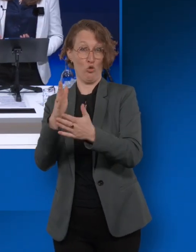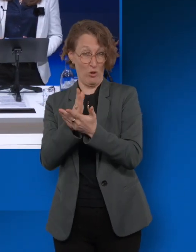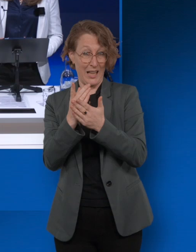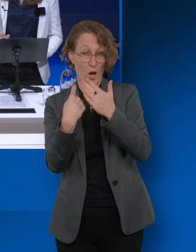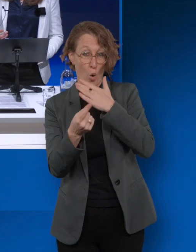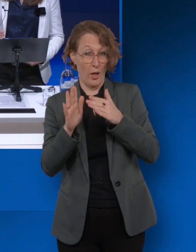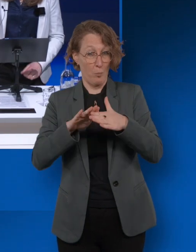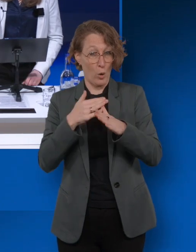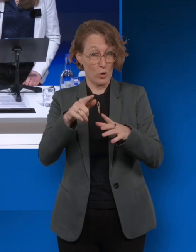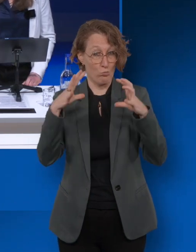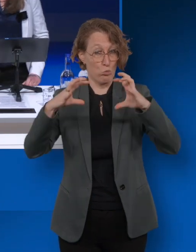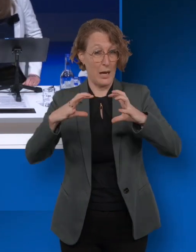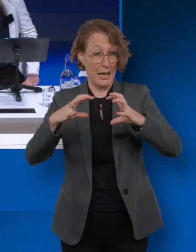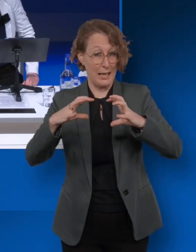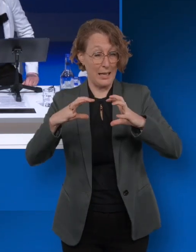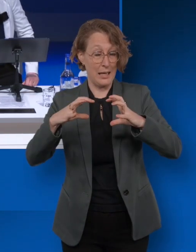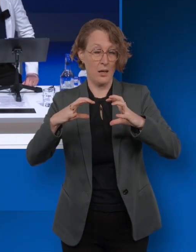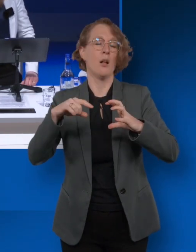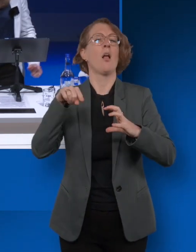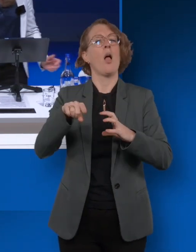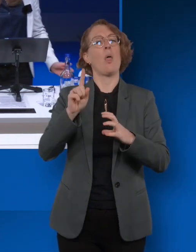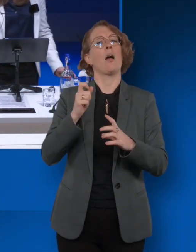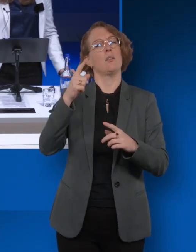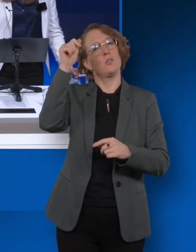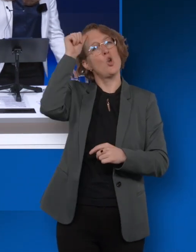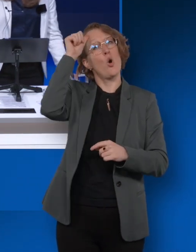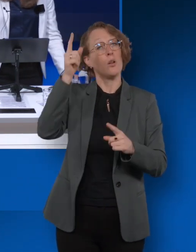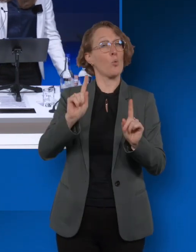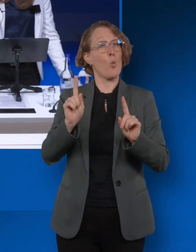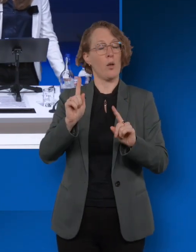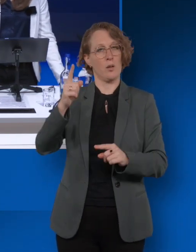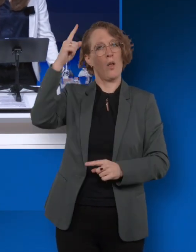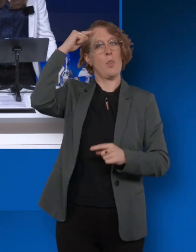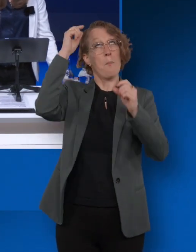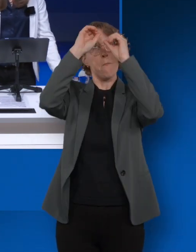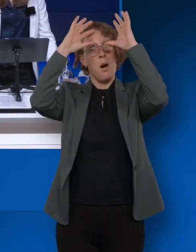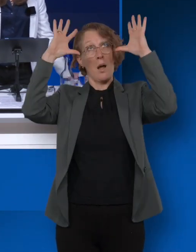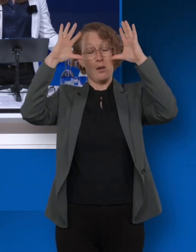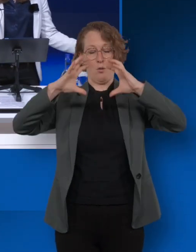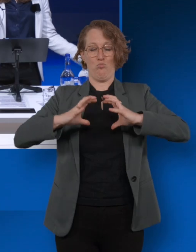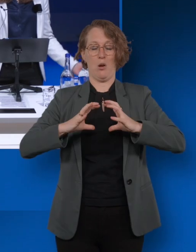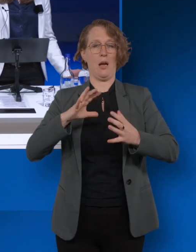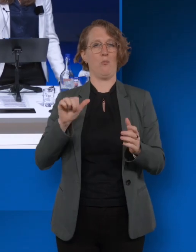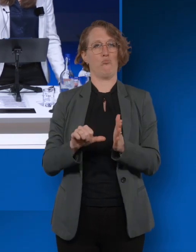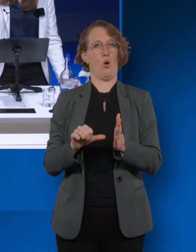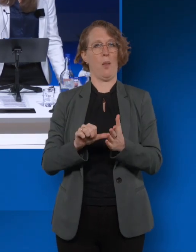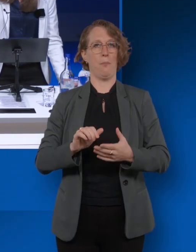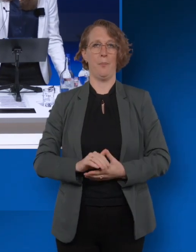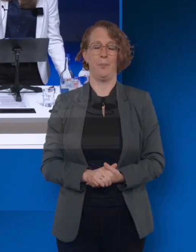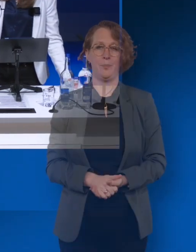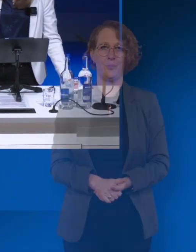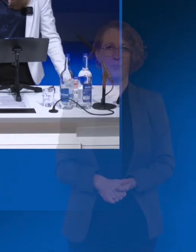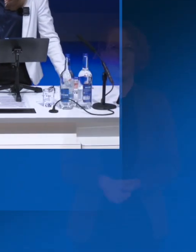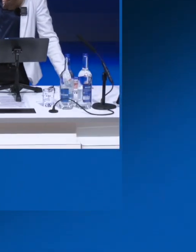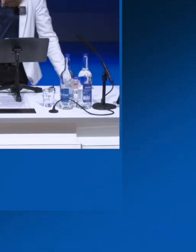a product of the brain? And this is known broadly as the mind-brain problem. And it